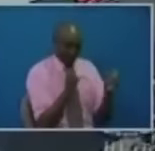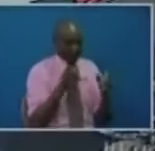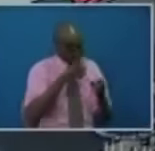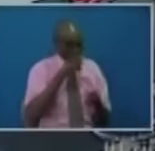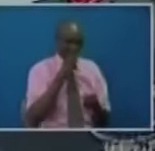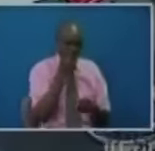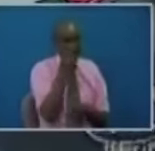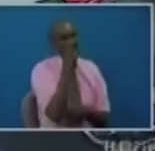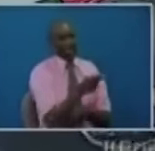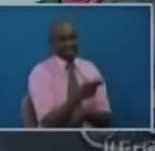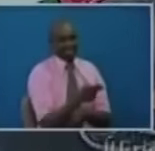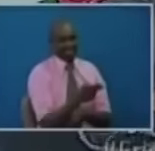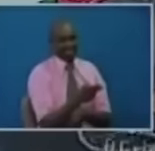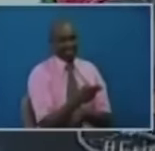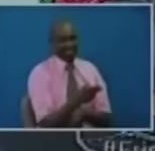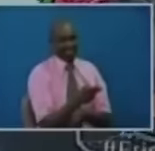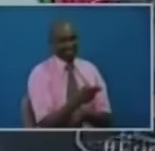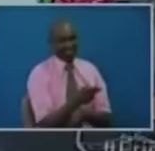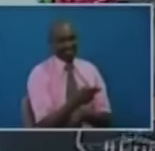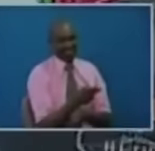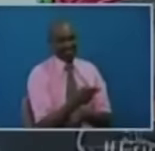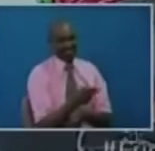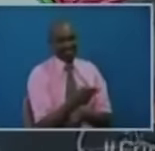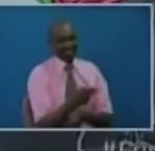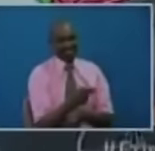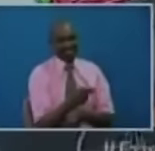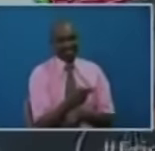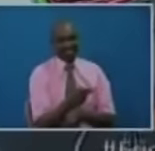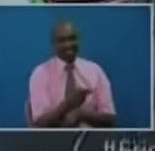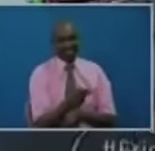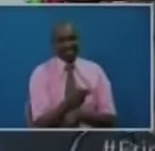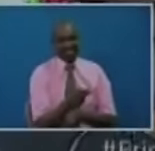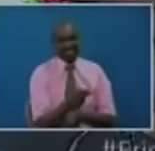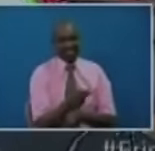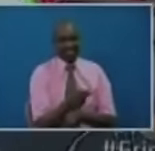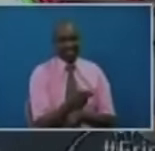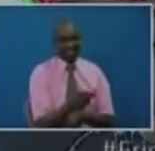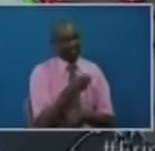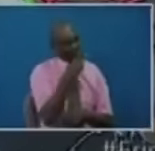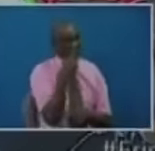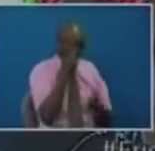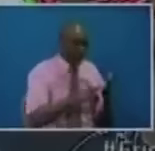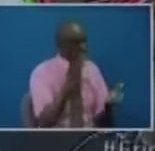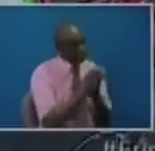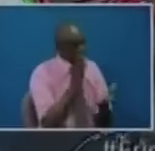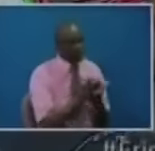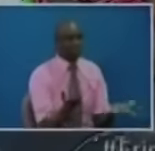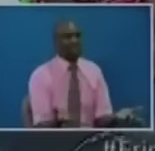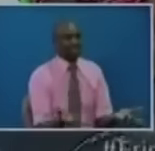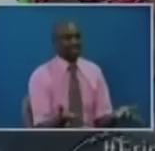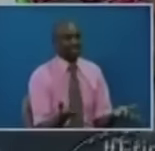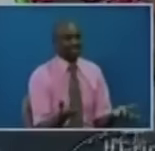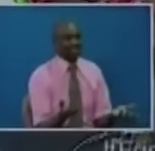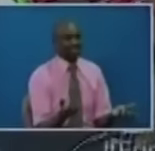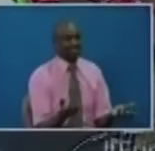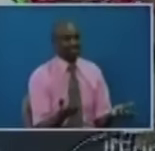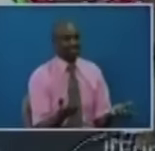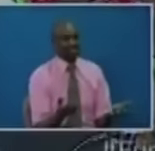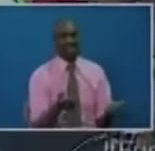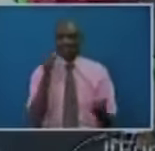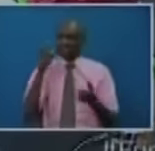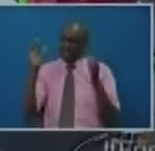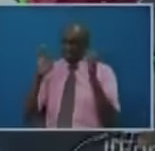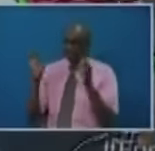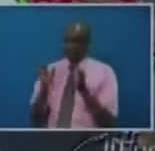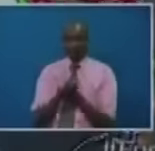Okay, Jugush, any water now like this, down. Okay. I was trying to add something to make. your puns are amazing.